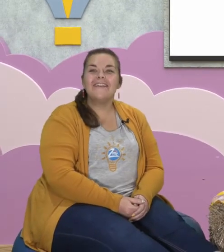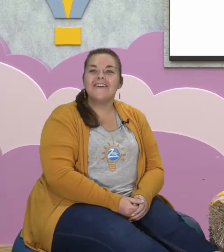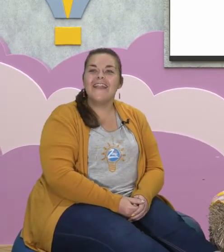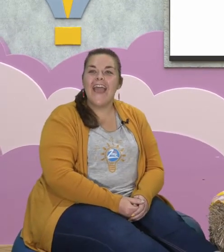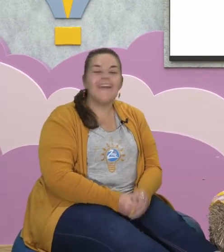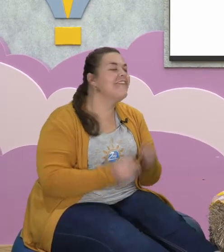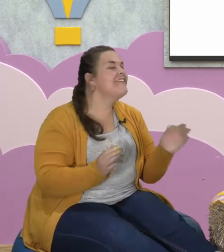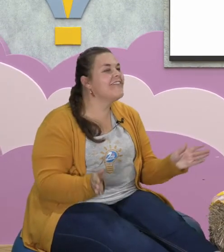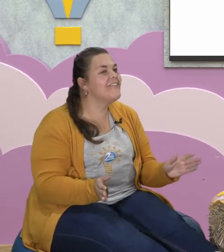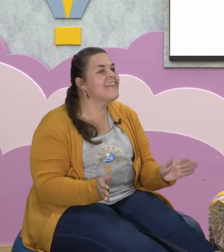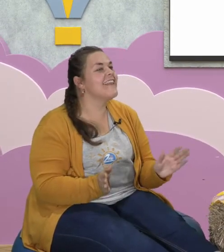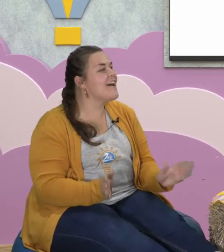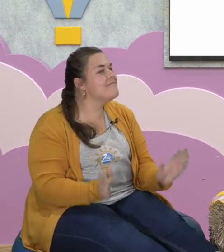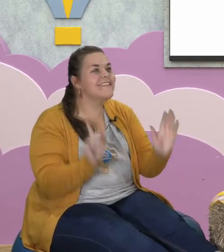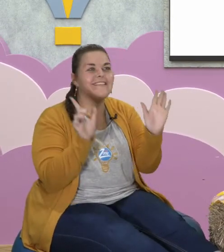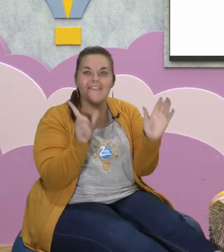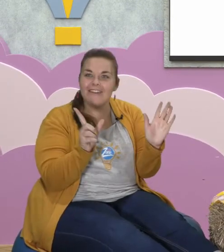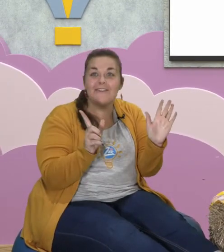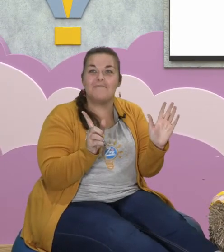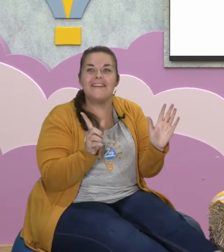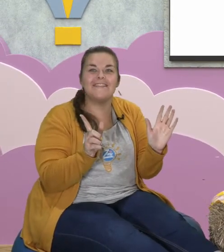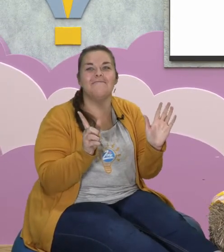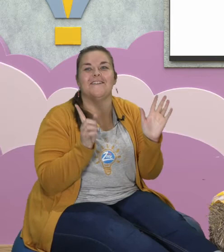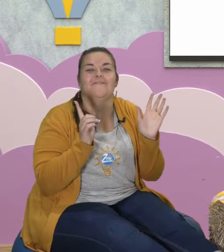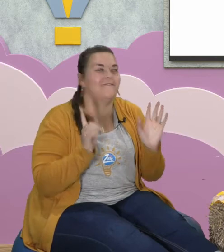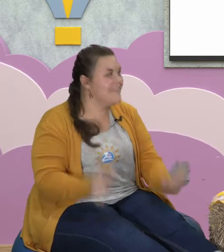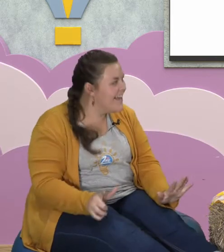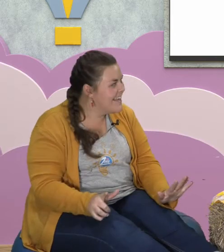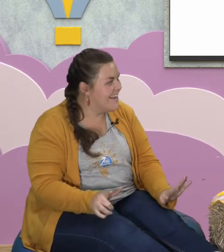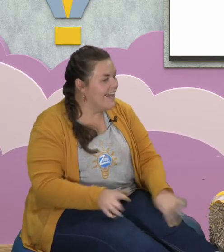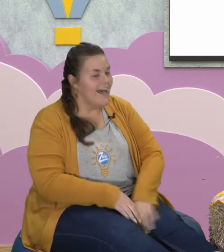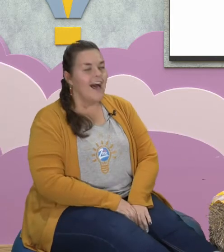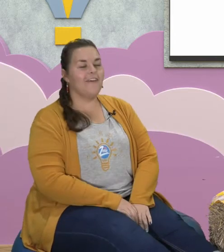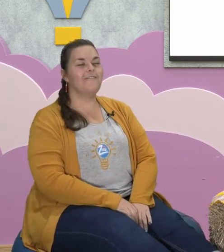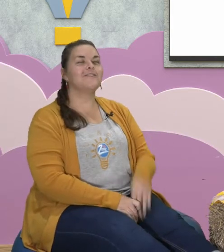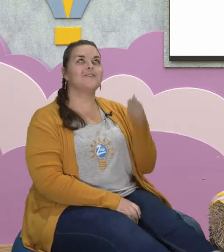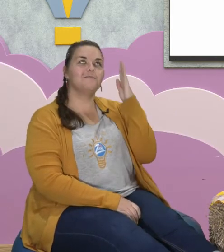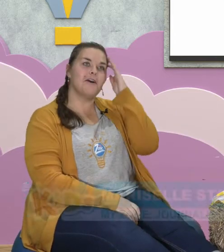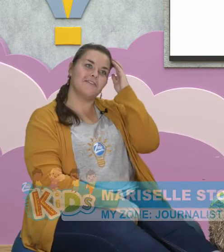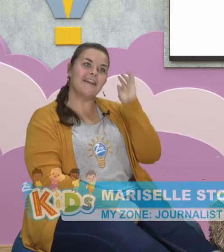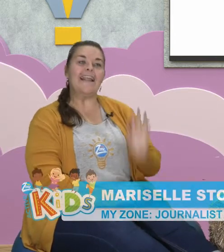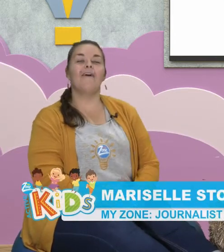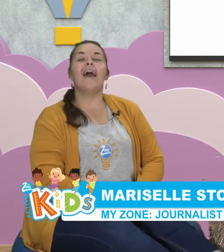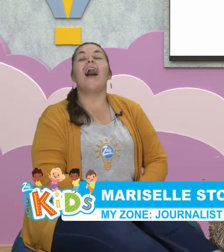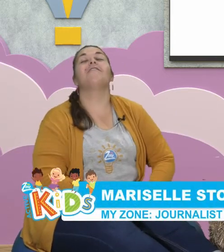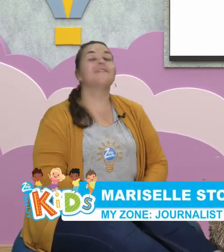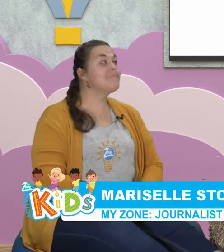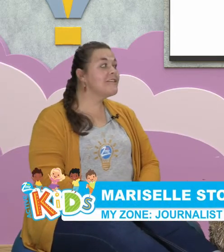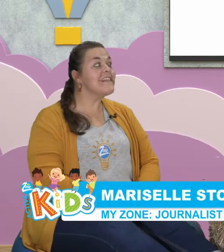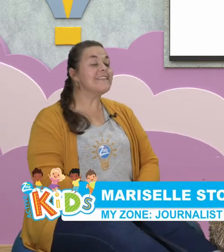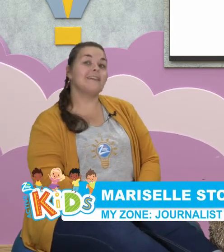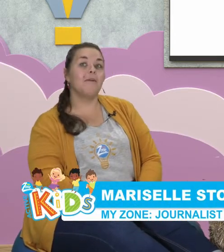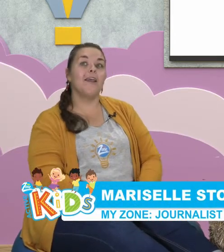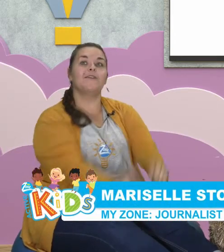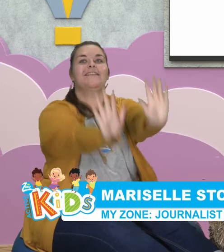Wowie, Shanae, who thought the number 7 could be so much fun? I feel so smart right now. I feel smarter